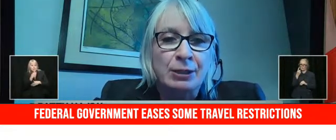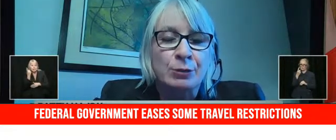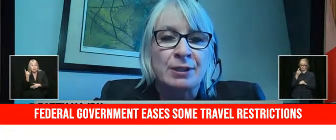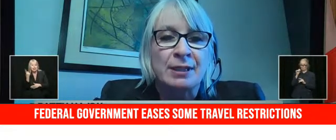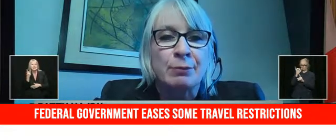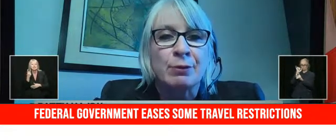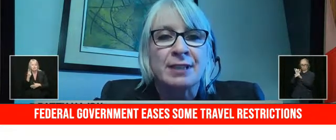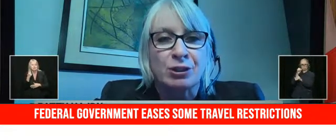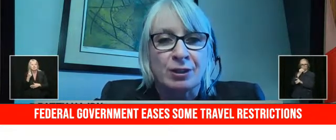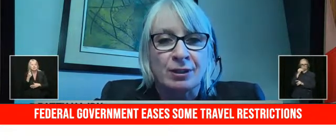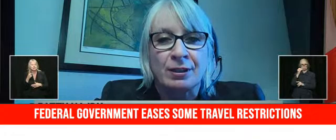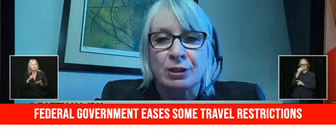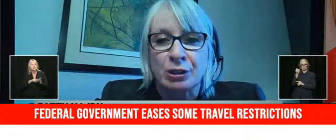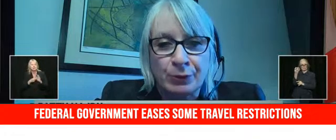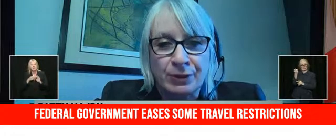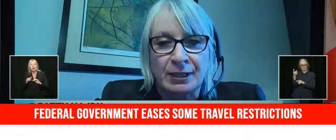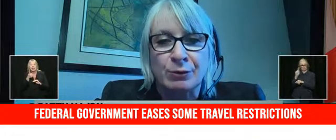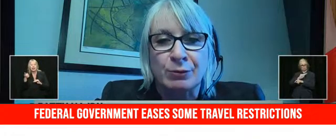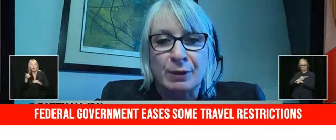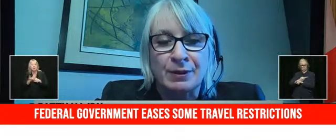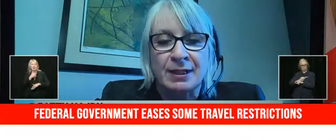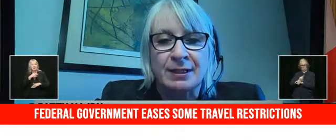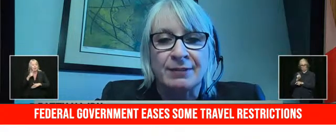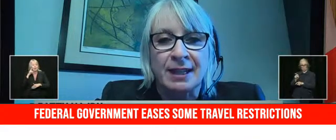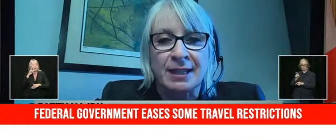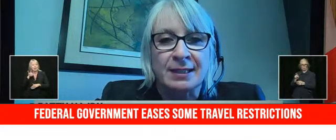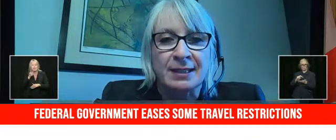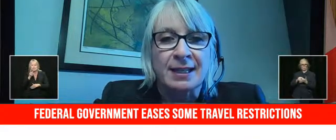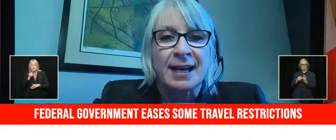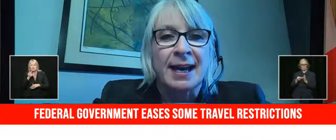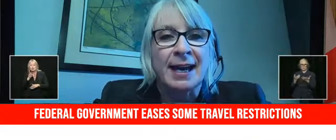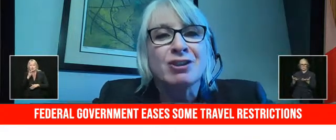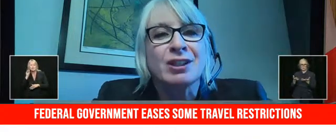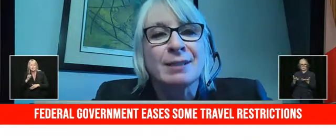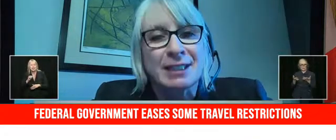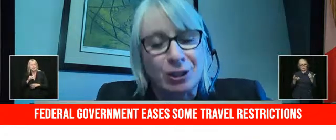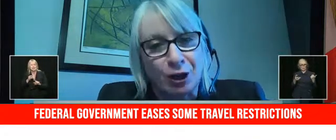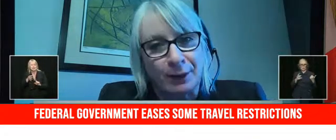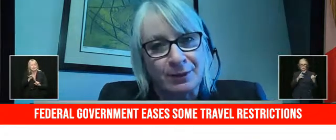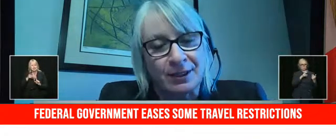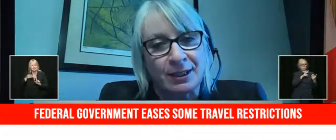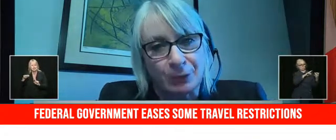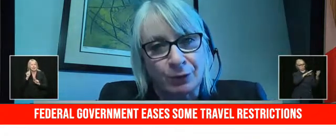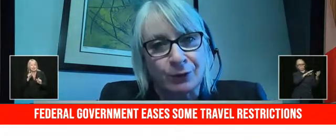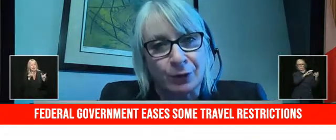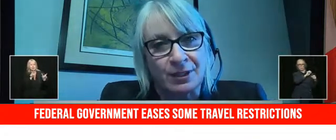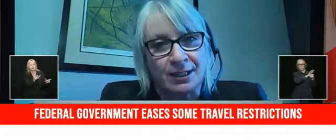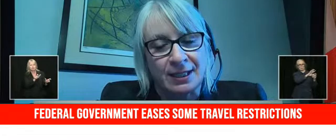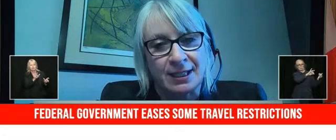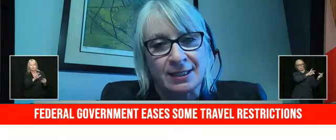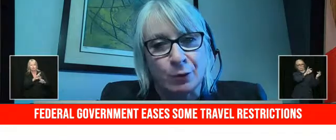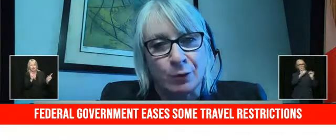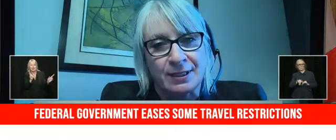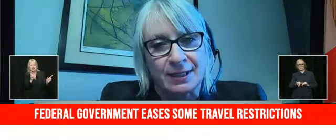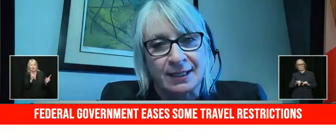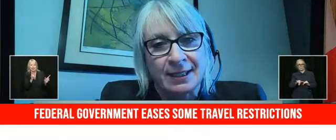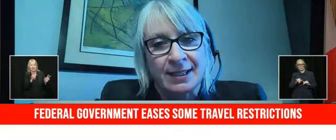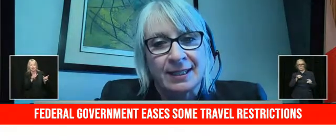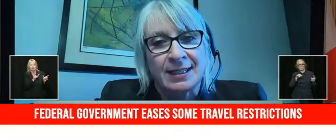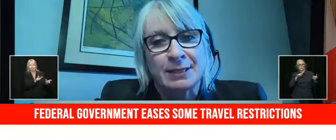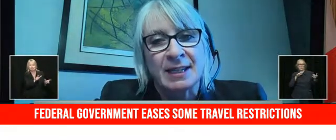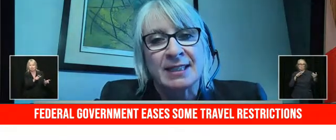means that those importation, the 2% or 3% of cases, actually can be stopped in those 14 days of